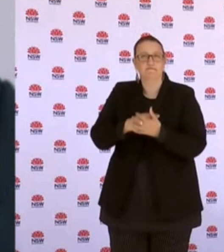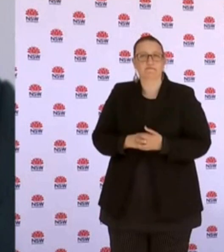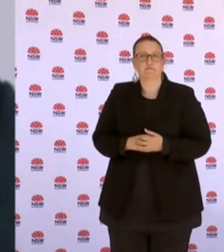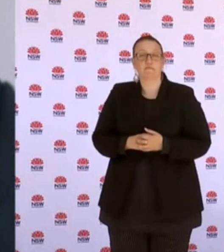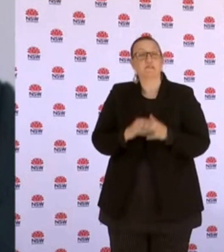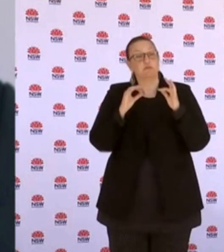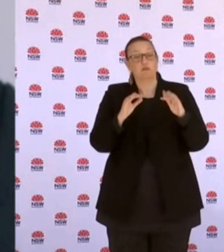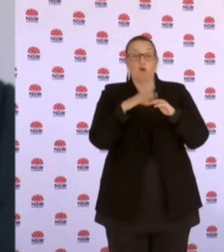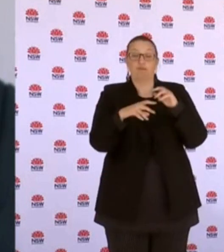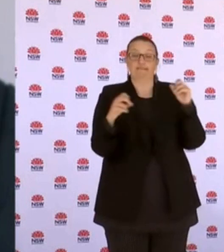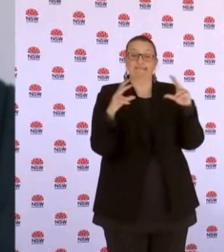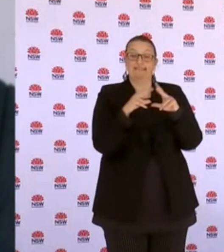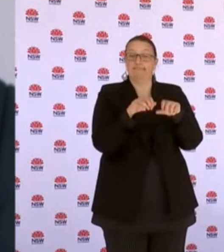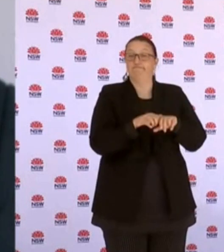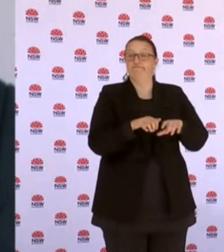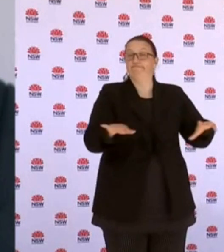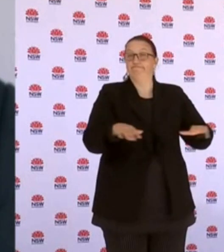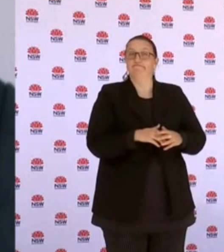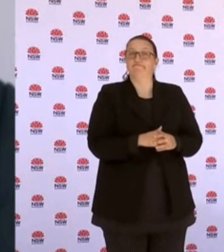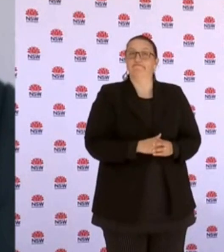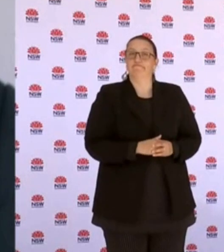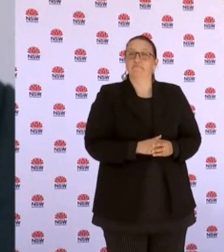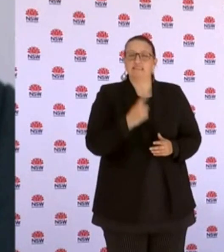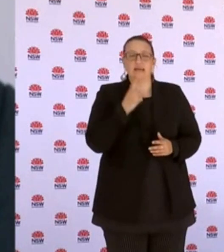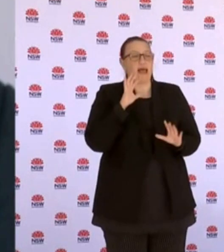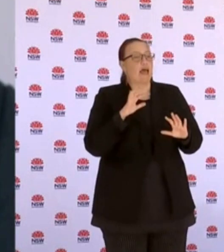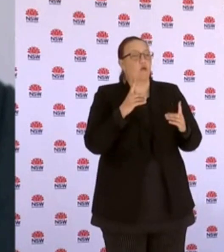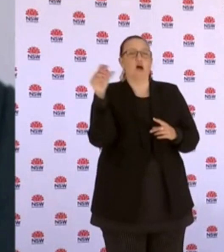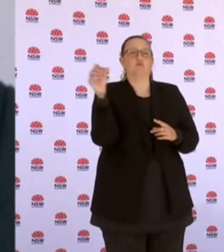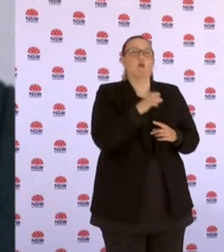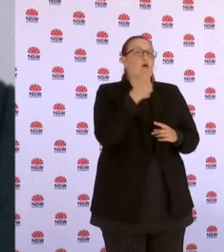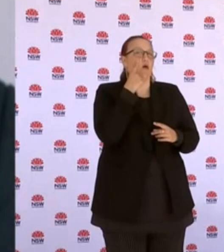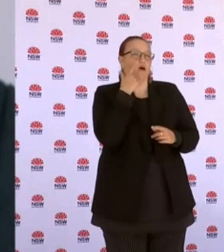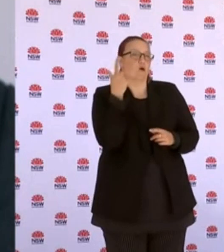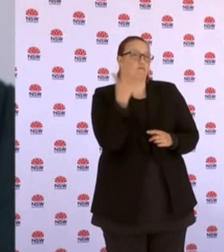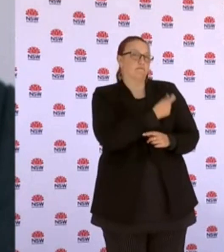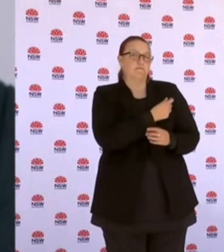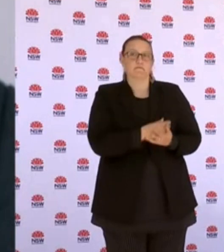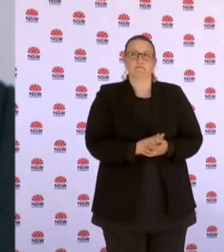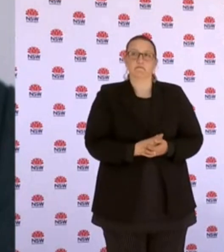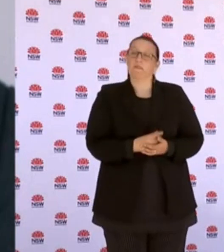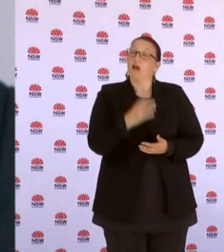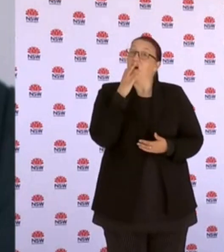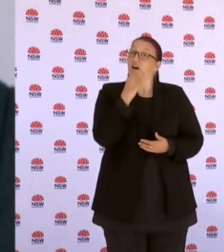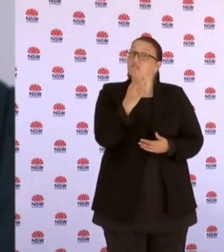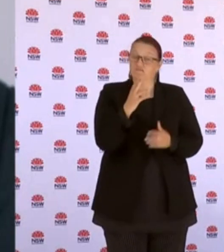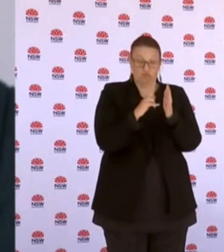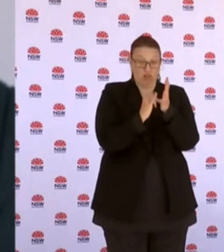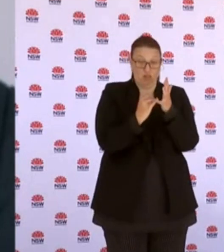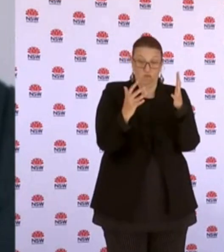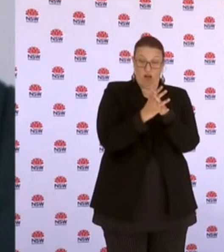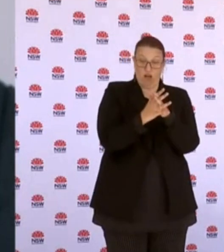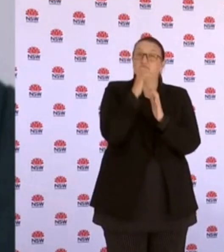reconsider access to it. If it's an outbreak, will New South Wales start giving AstraZeneca to under 40s at the New South Wales